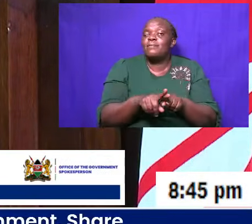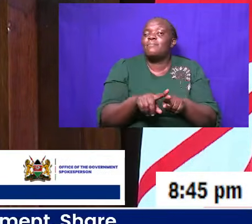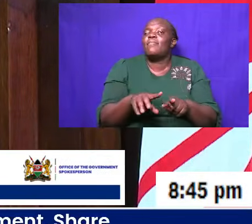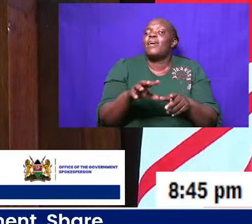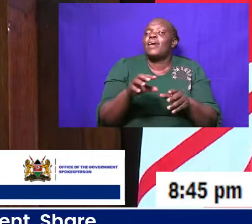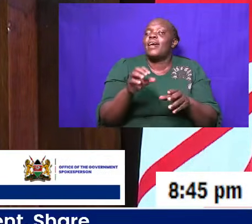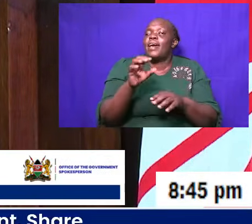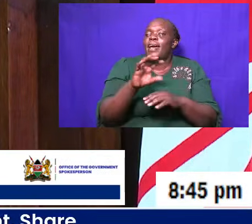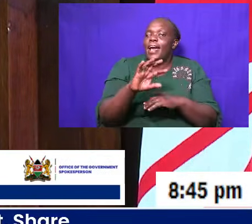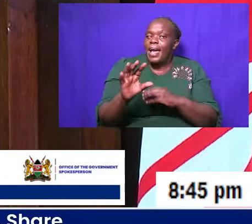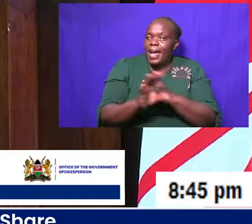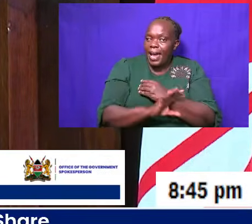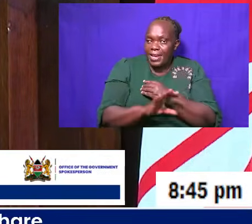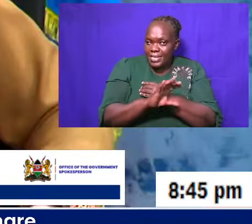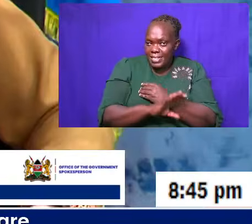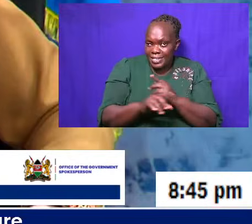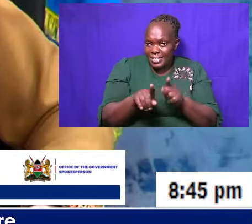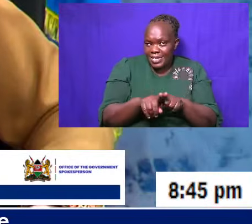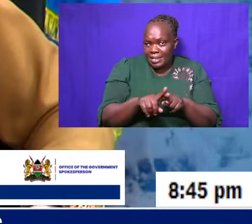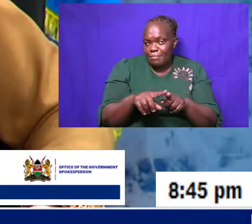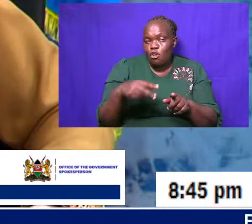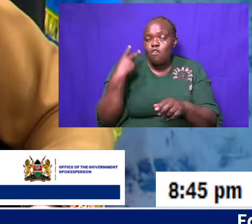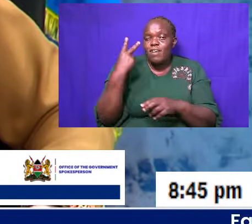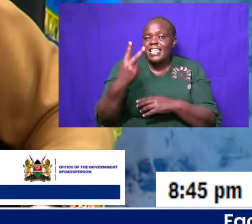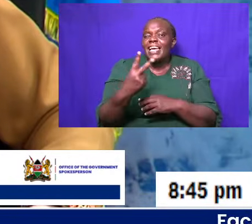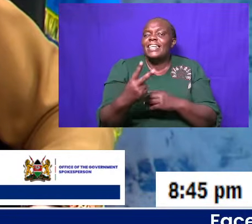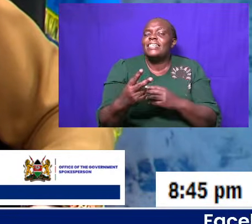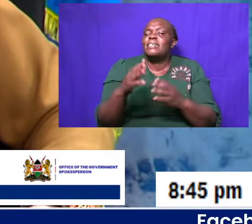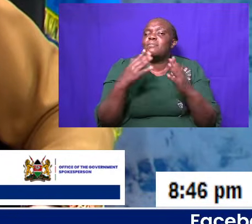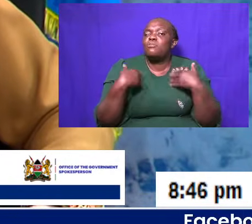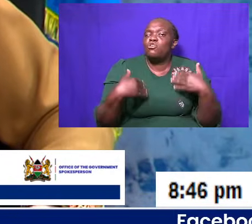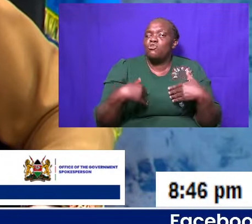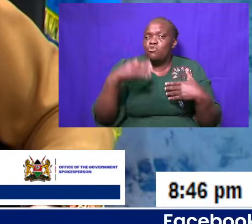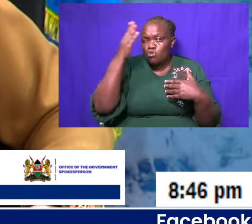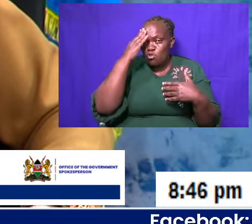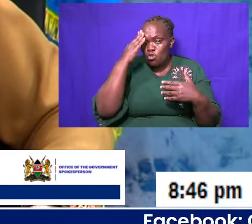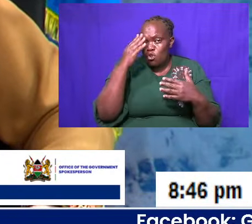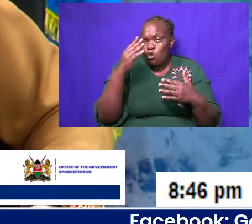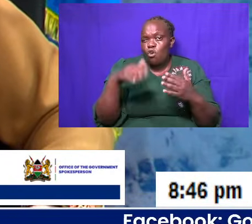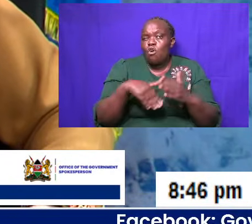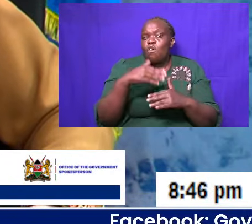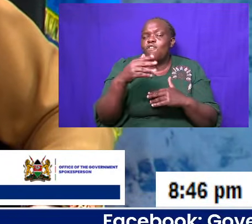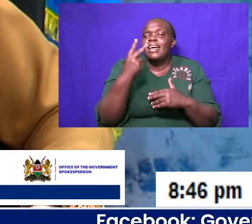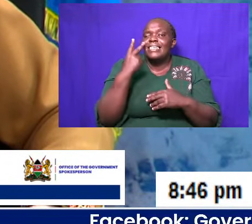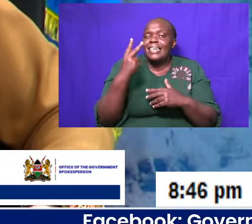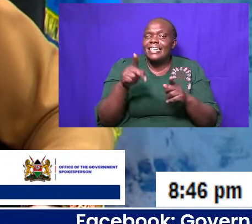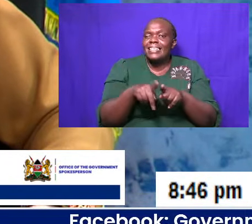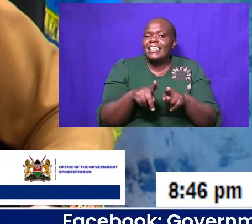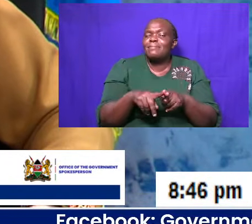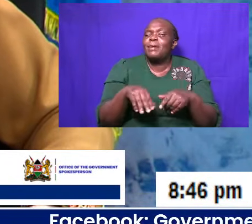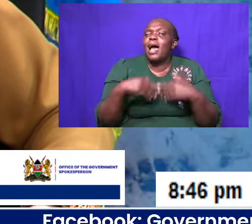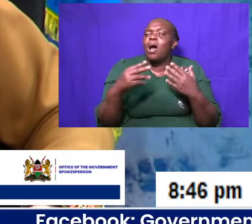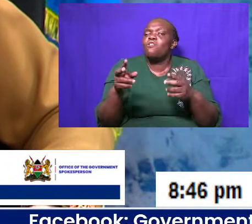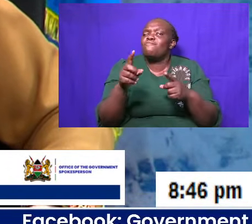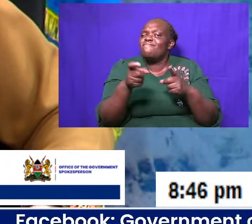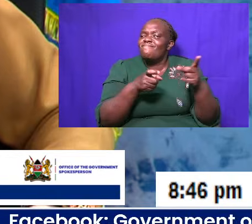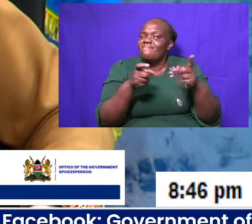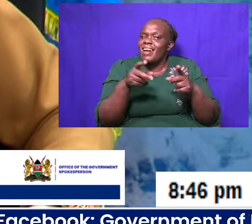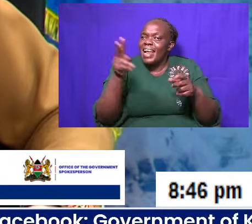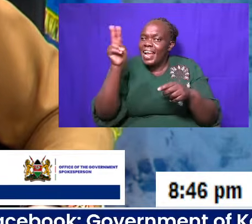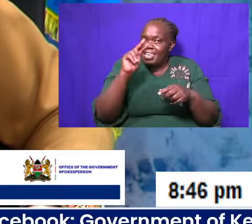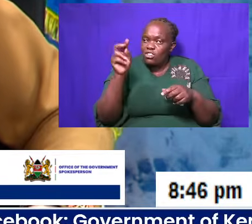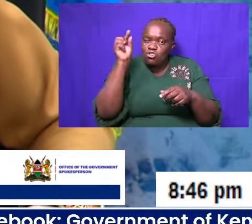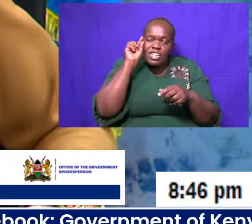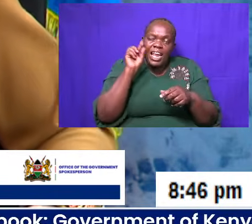So oversight body. I know your work is oversight. So how are you oversighting the Russian man before you go to the